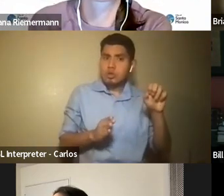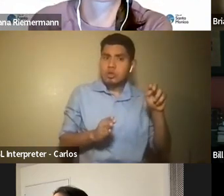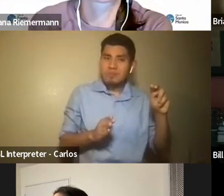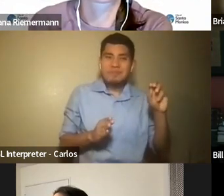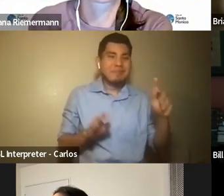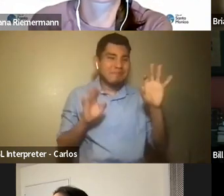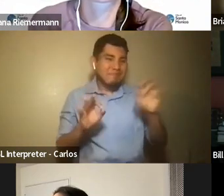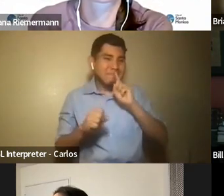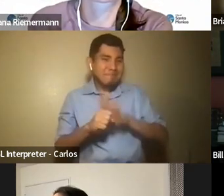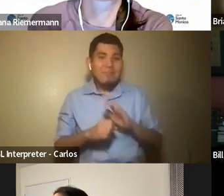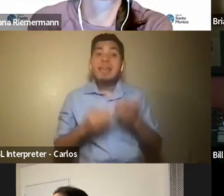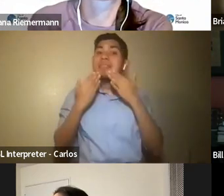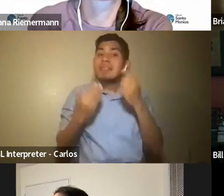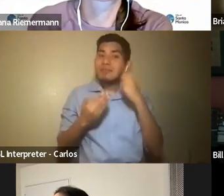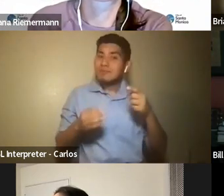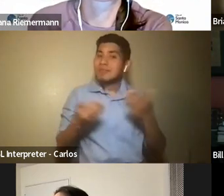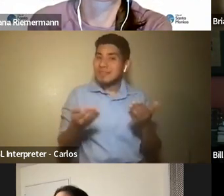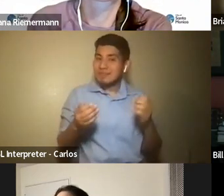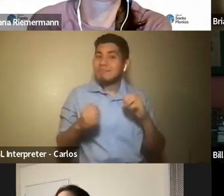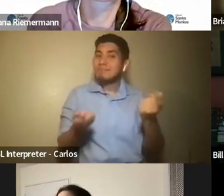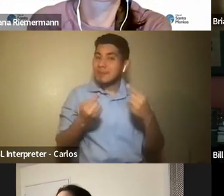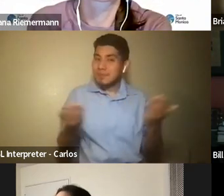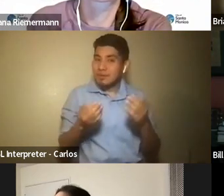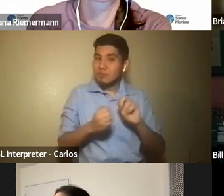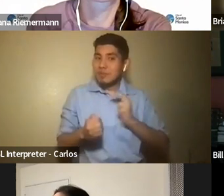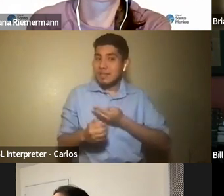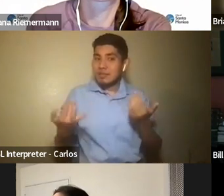for from being here with us tonight.